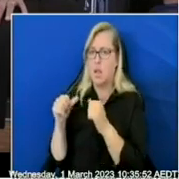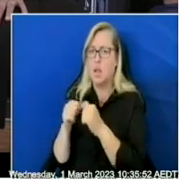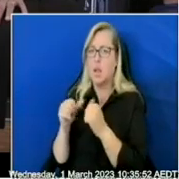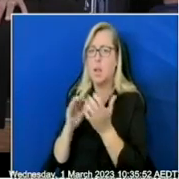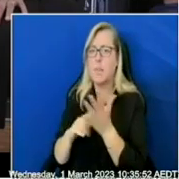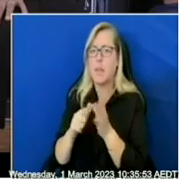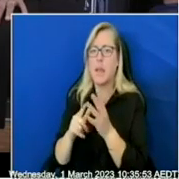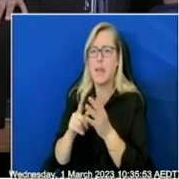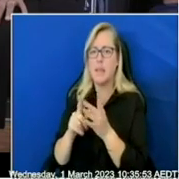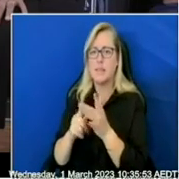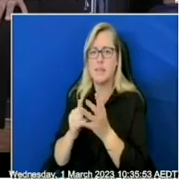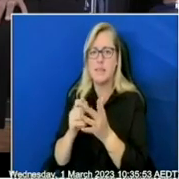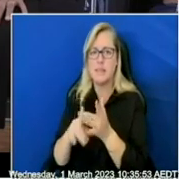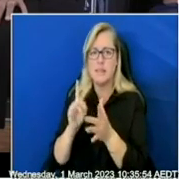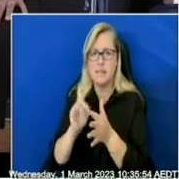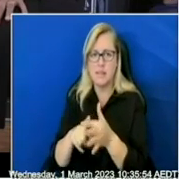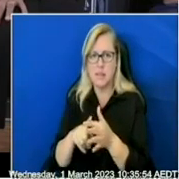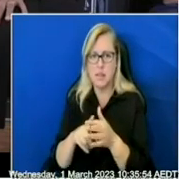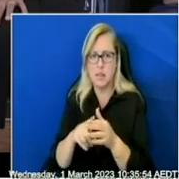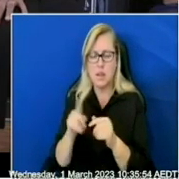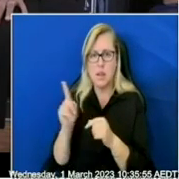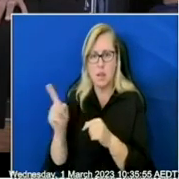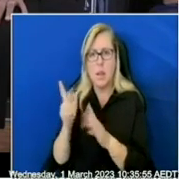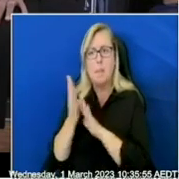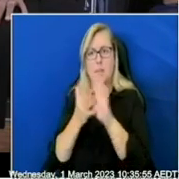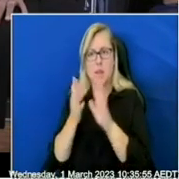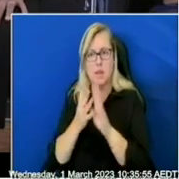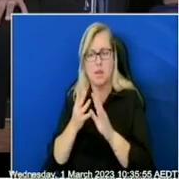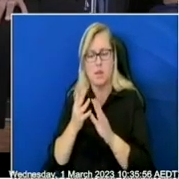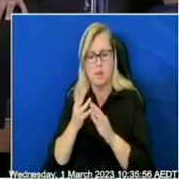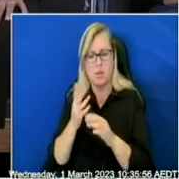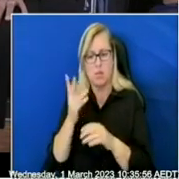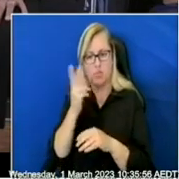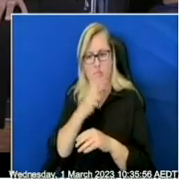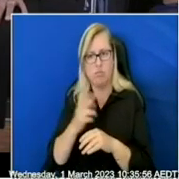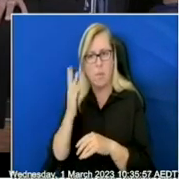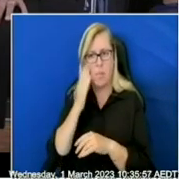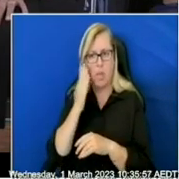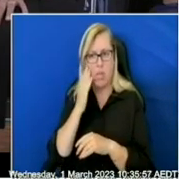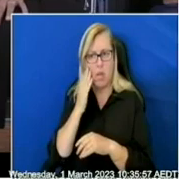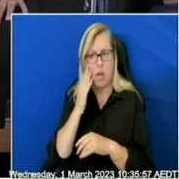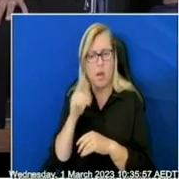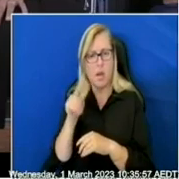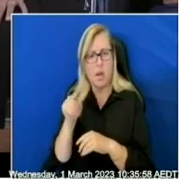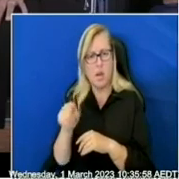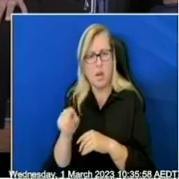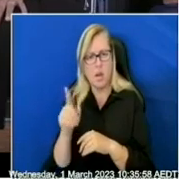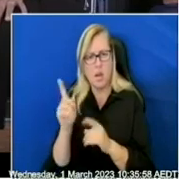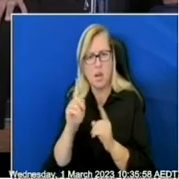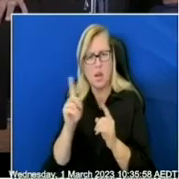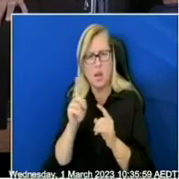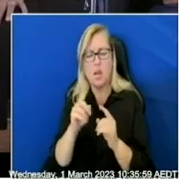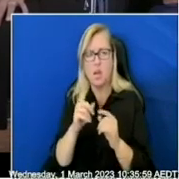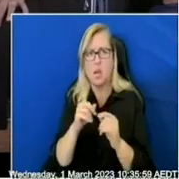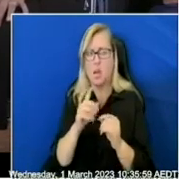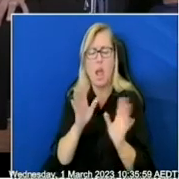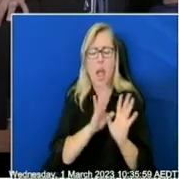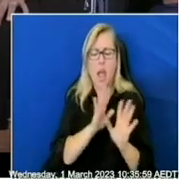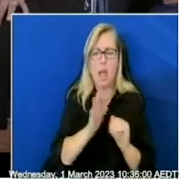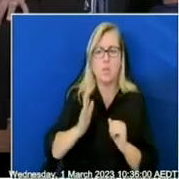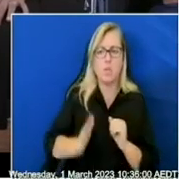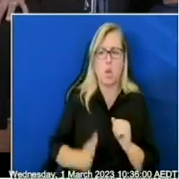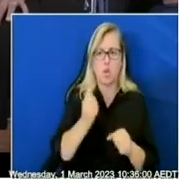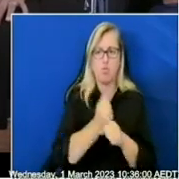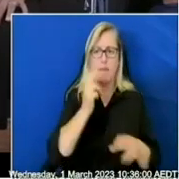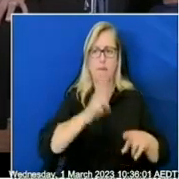Gran's, which is, who's her, what's her connection? On grandfather's side. Fosters. Grandfather's Fosters. Sister, yeah, Fosters.